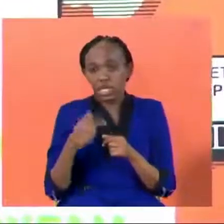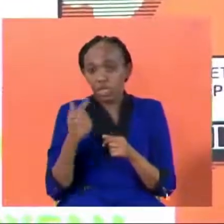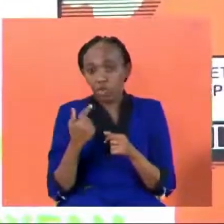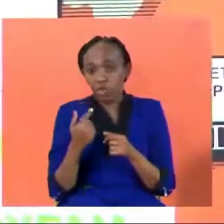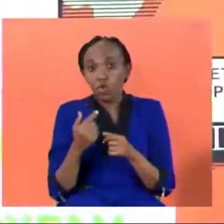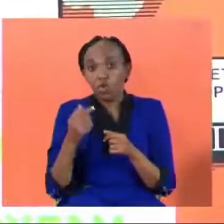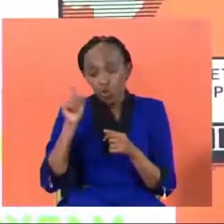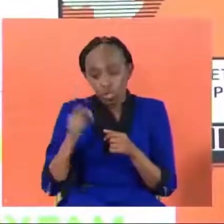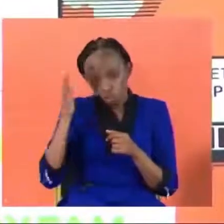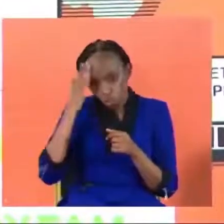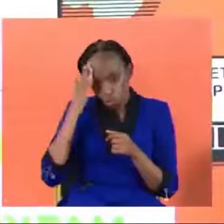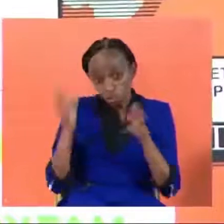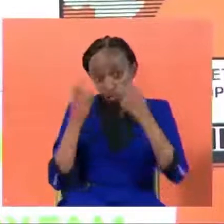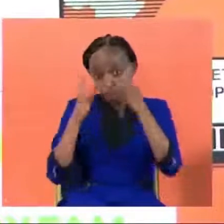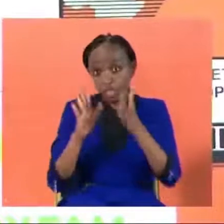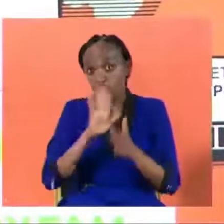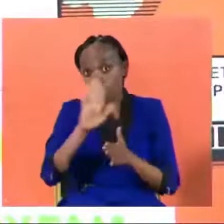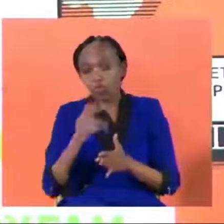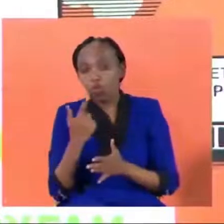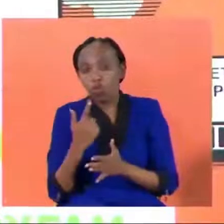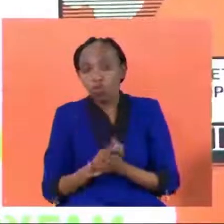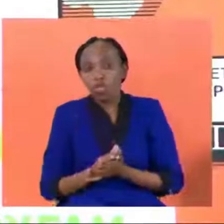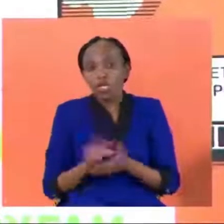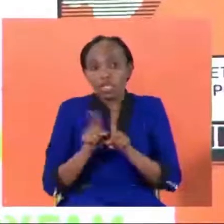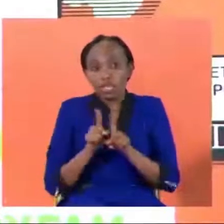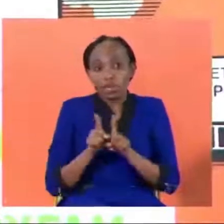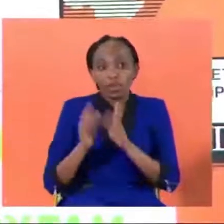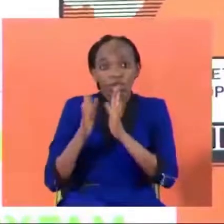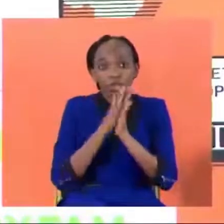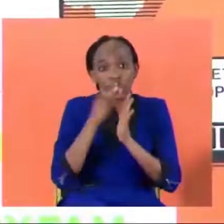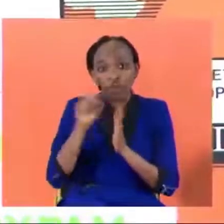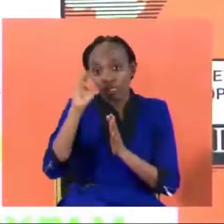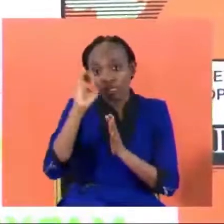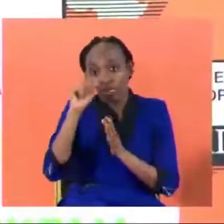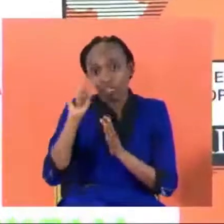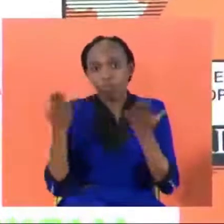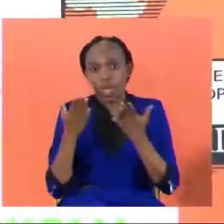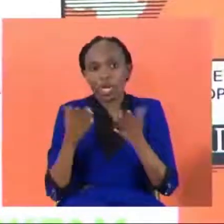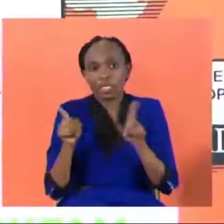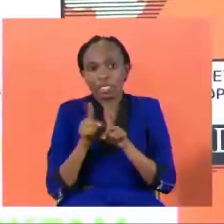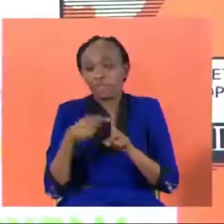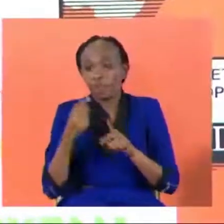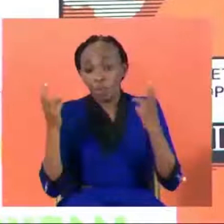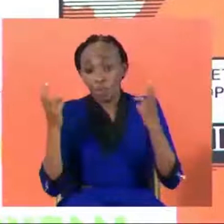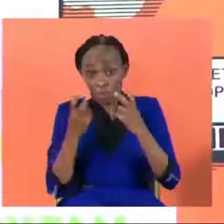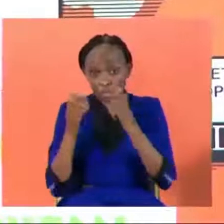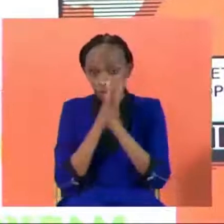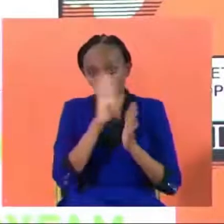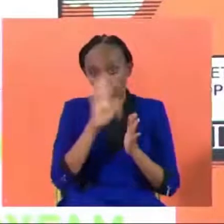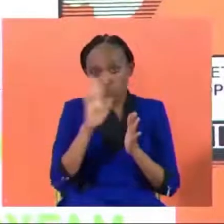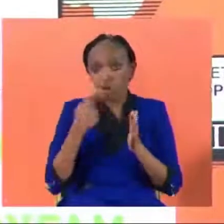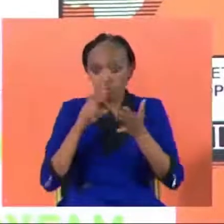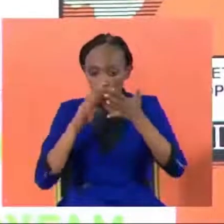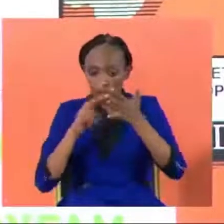need to know who your audience is. So, and where your story is set. And who will be watching your story, who will be reading